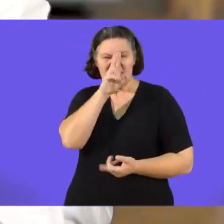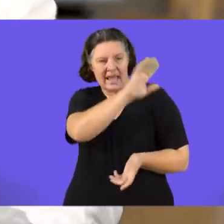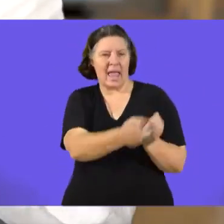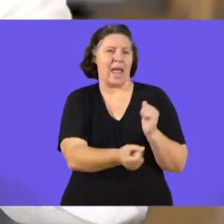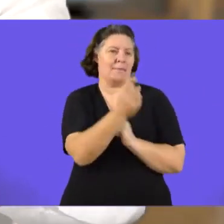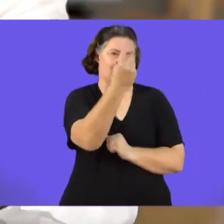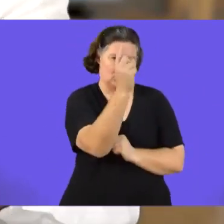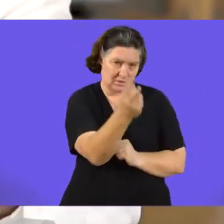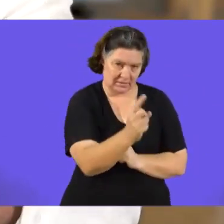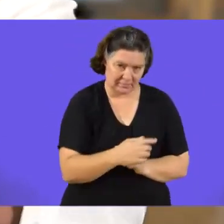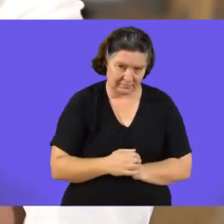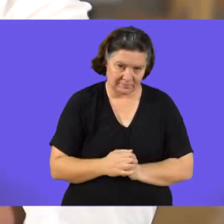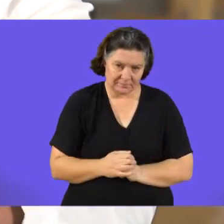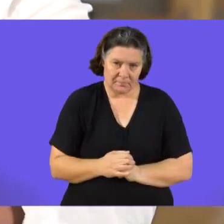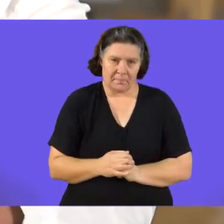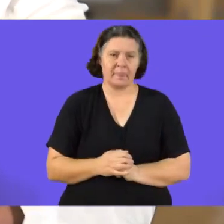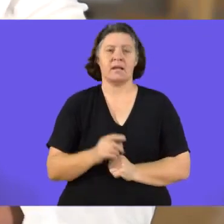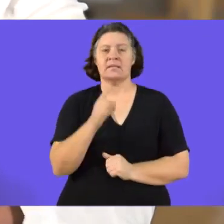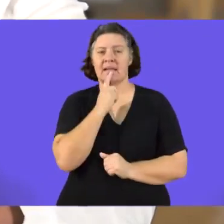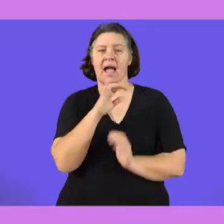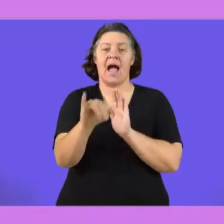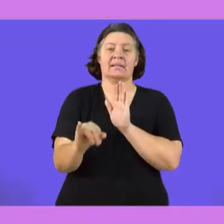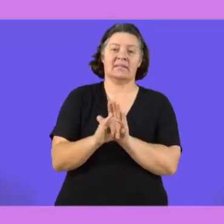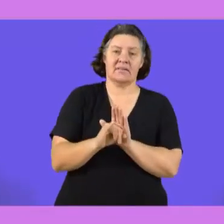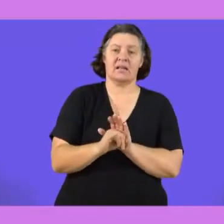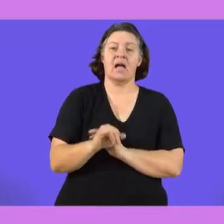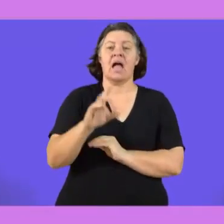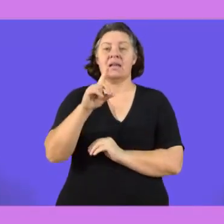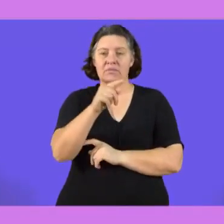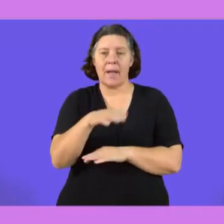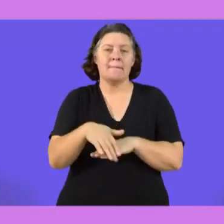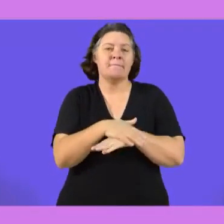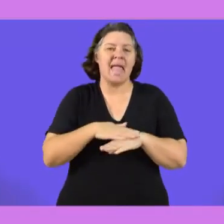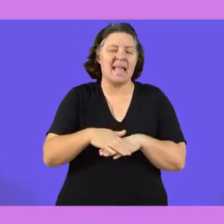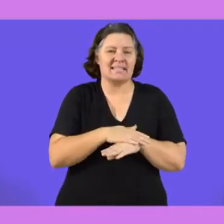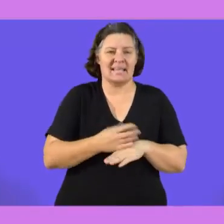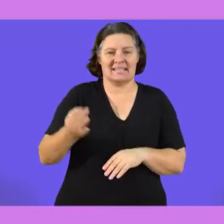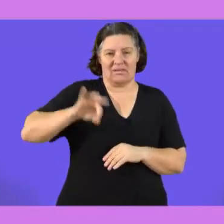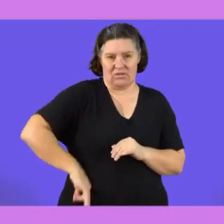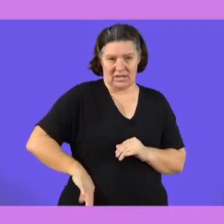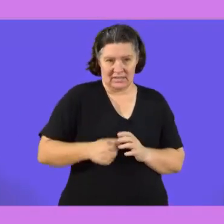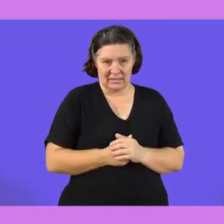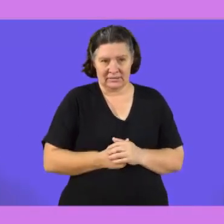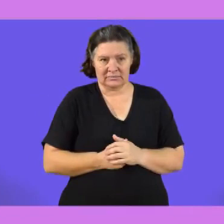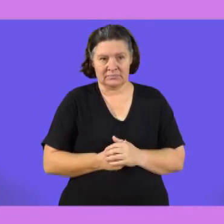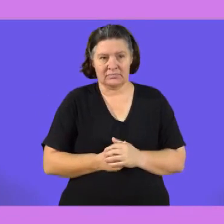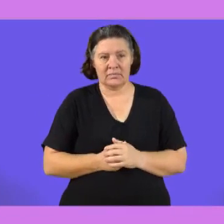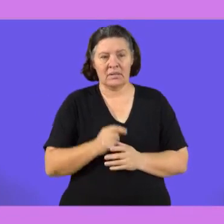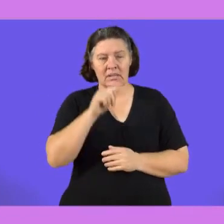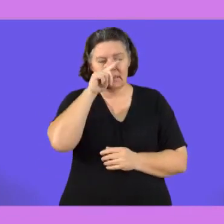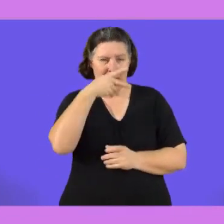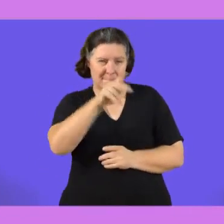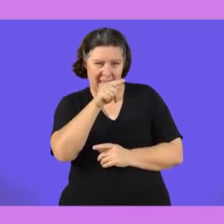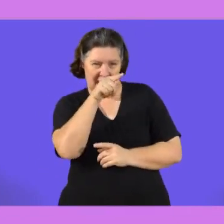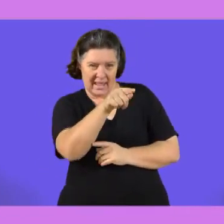so, see what's happening. Okay, so I'm saying here, identify Mr. Adams's basic salary. Okay, so if I look